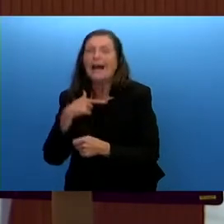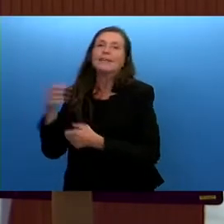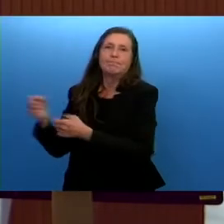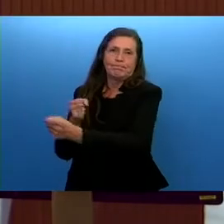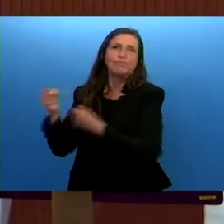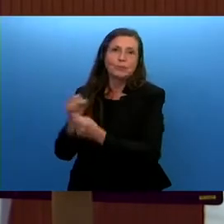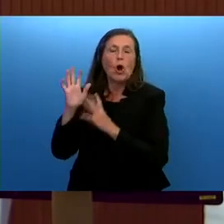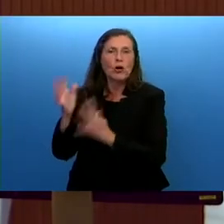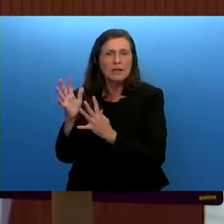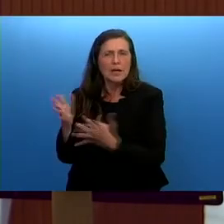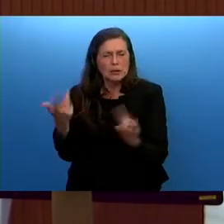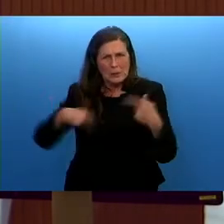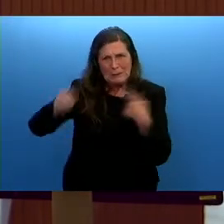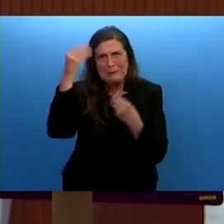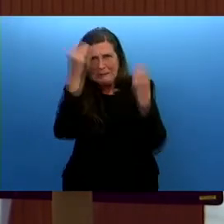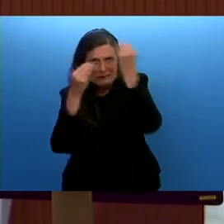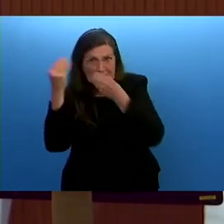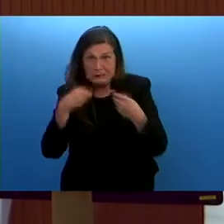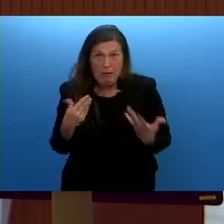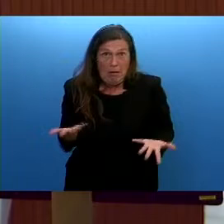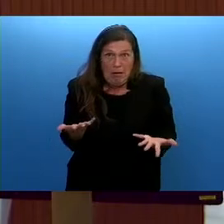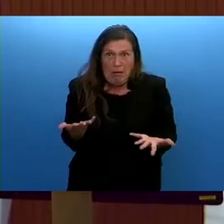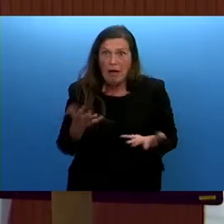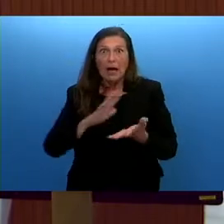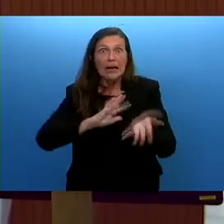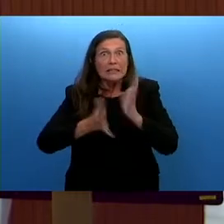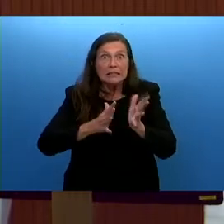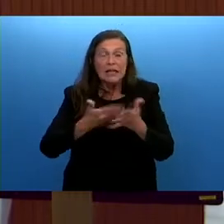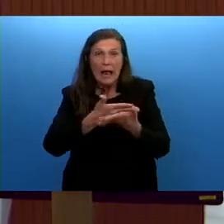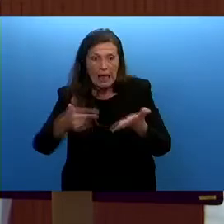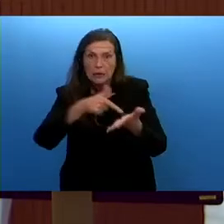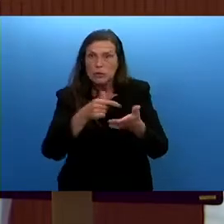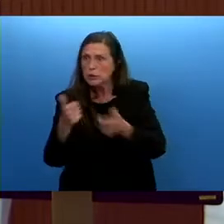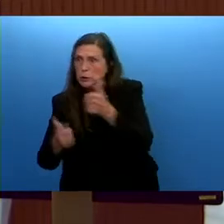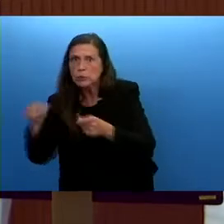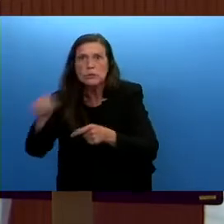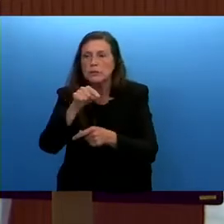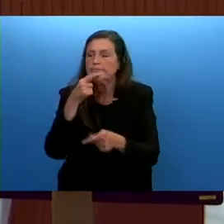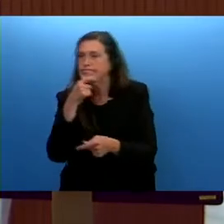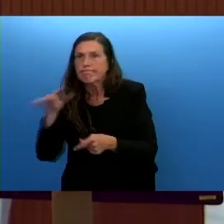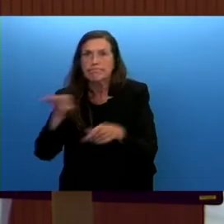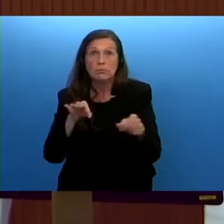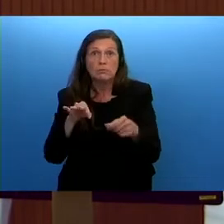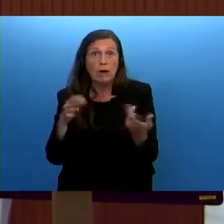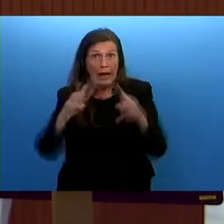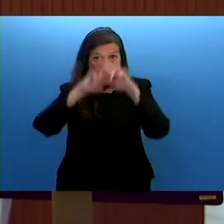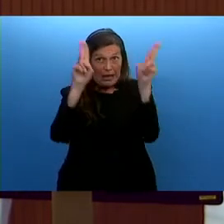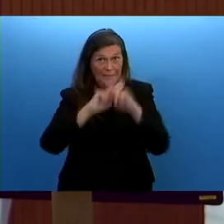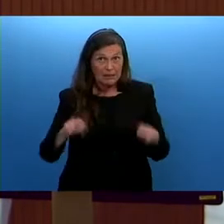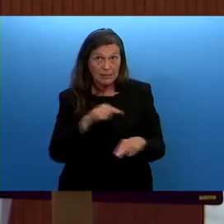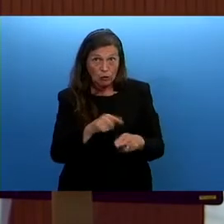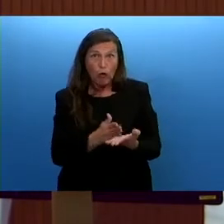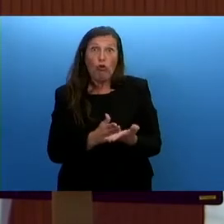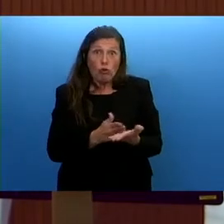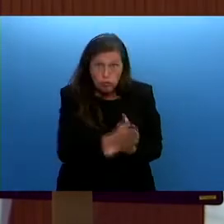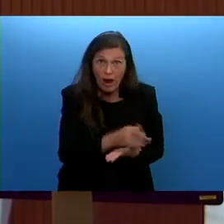sign language should be offered within an international environment. Is the international sign the right language to